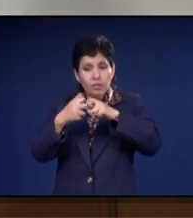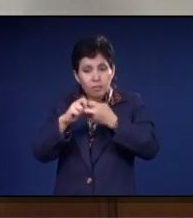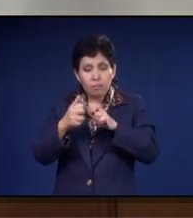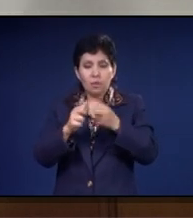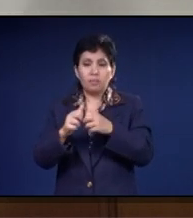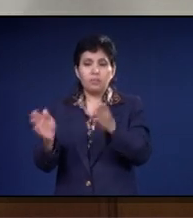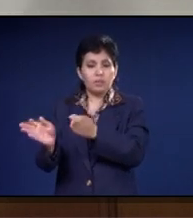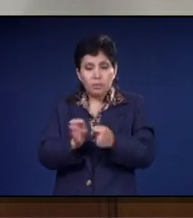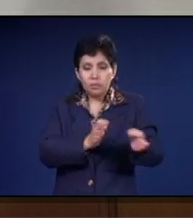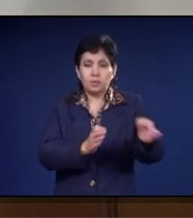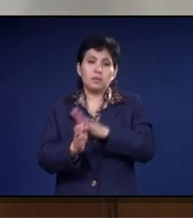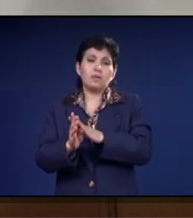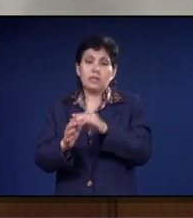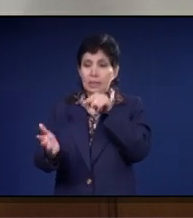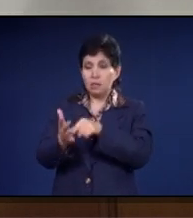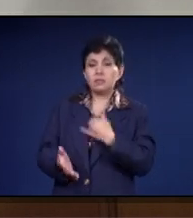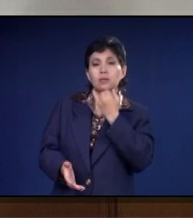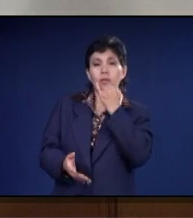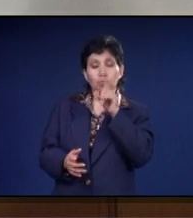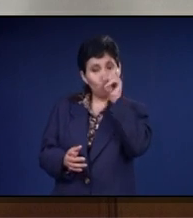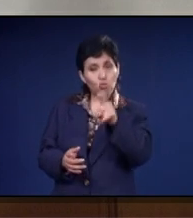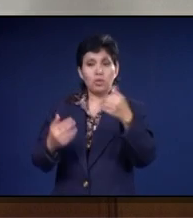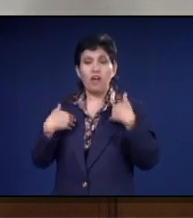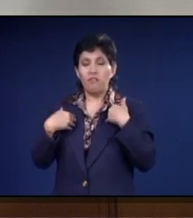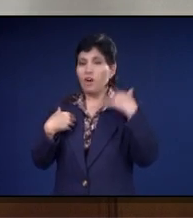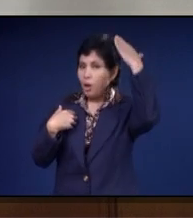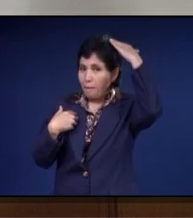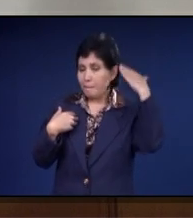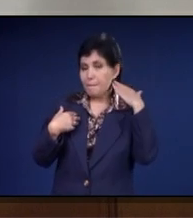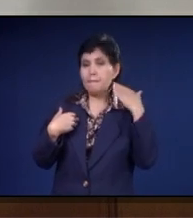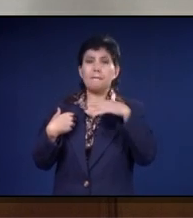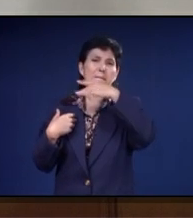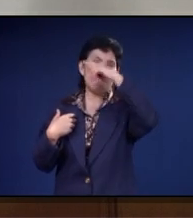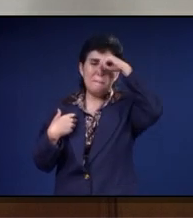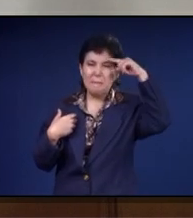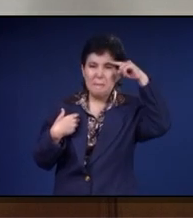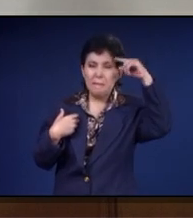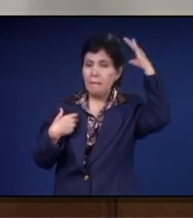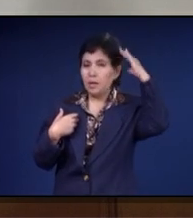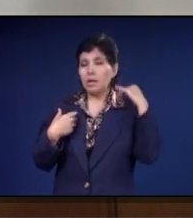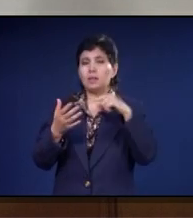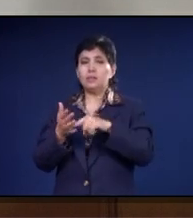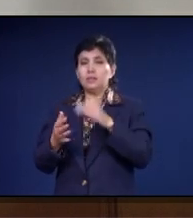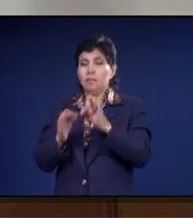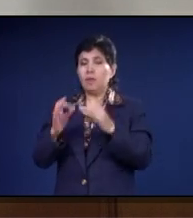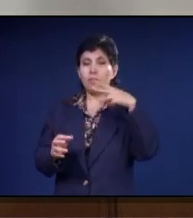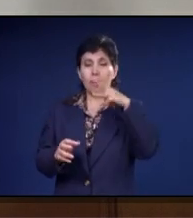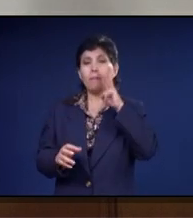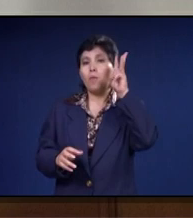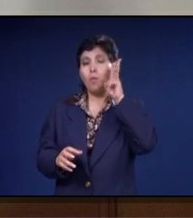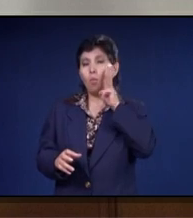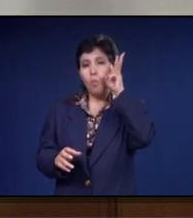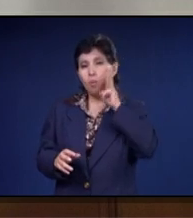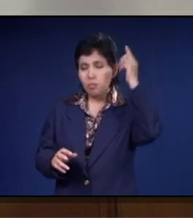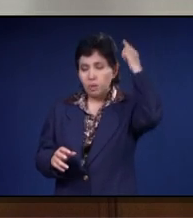adjusting to it, because you say, it's wrong. A teacher should have a black hair and a proper hair. And these are all schemas. We